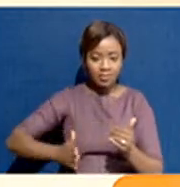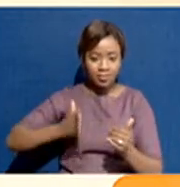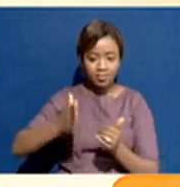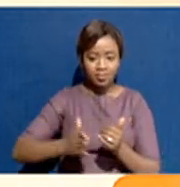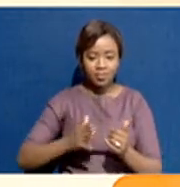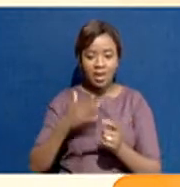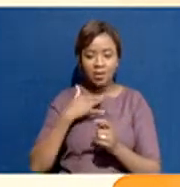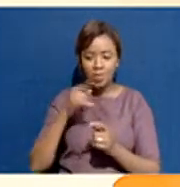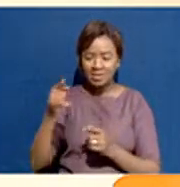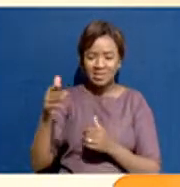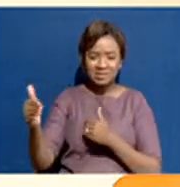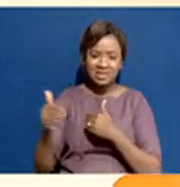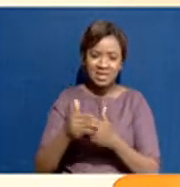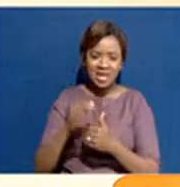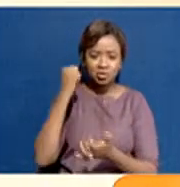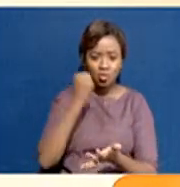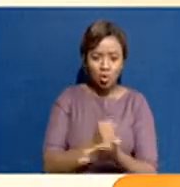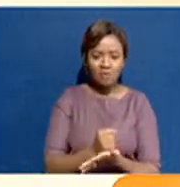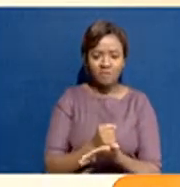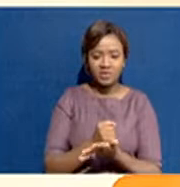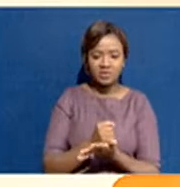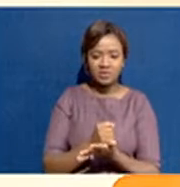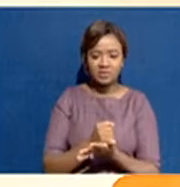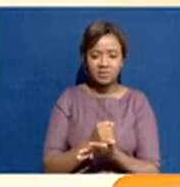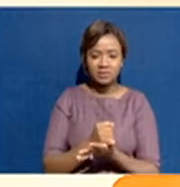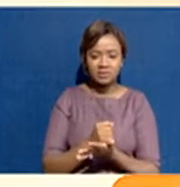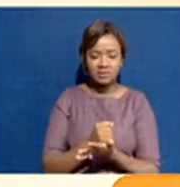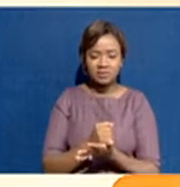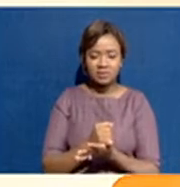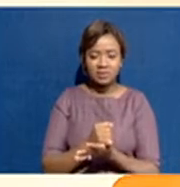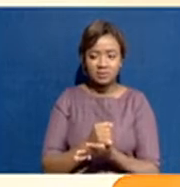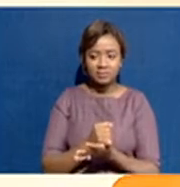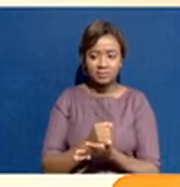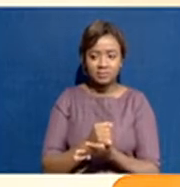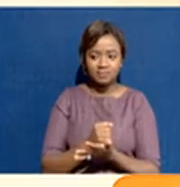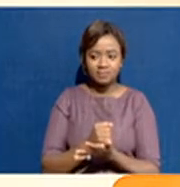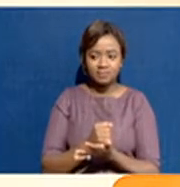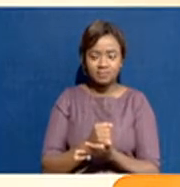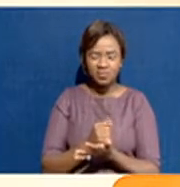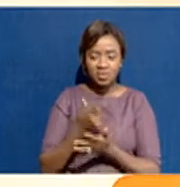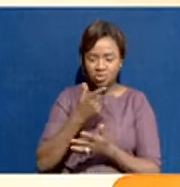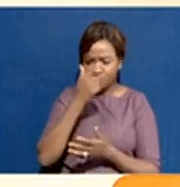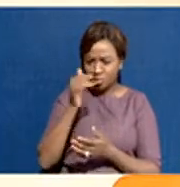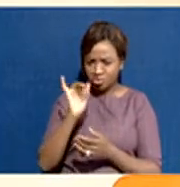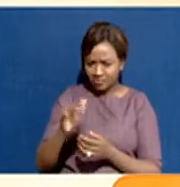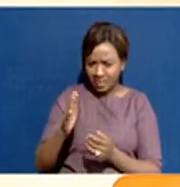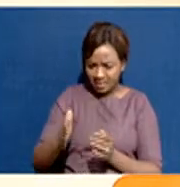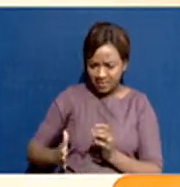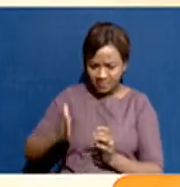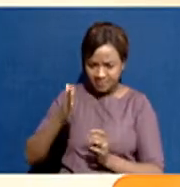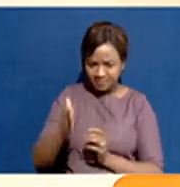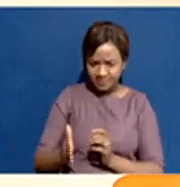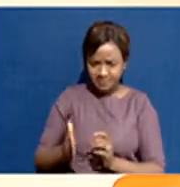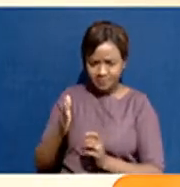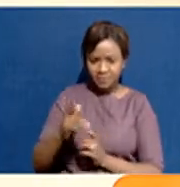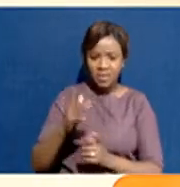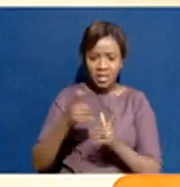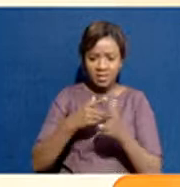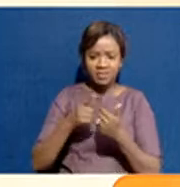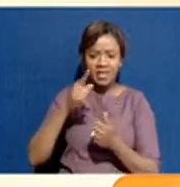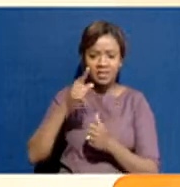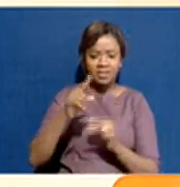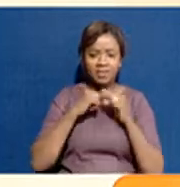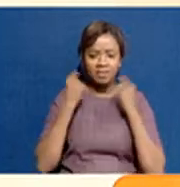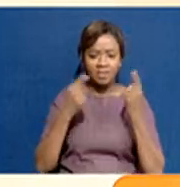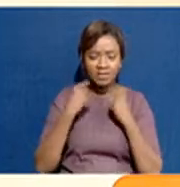be very close to their headquarters at St. Austin. It is because of the railway line that the Holy Ghost Fathers picked